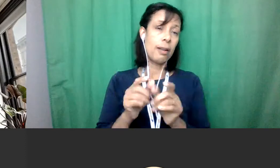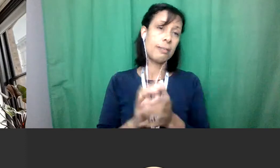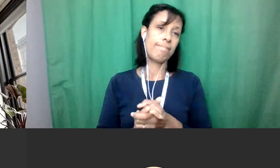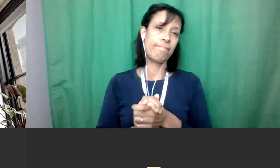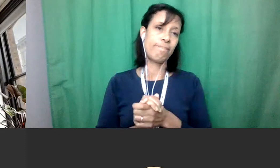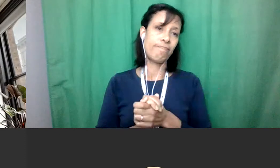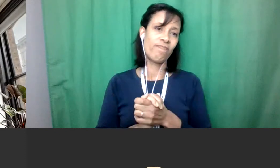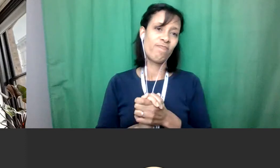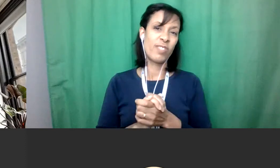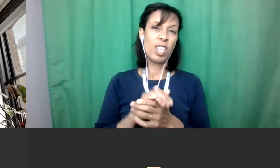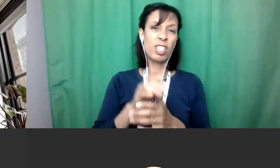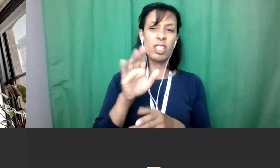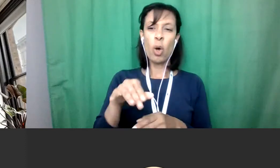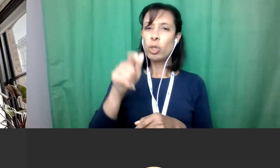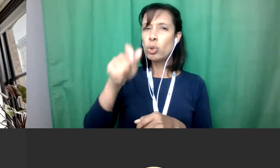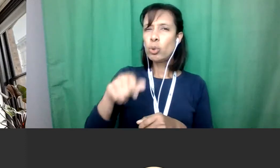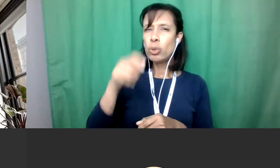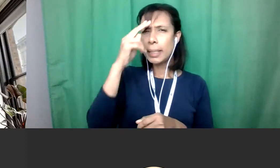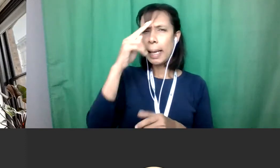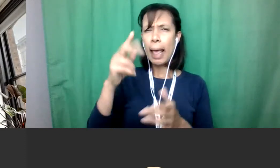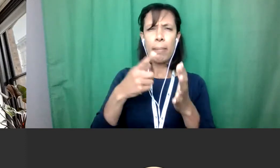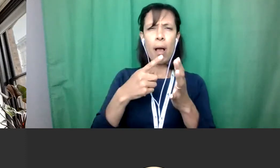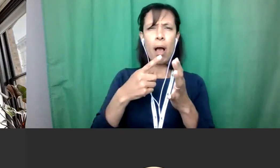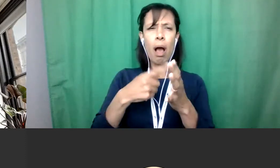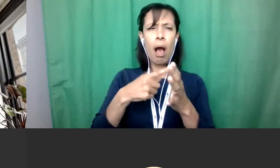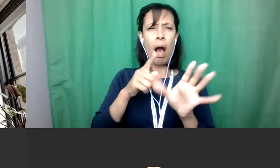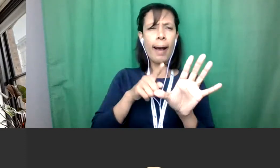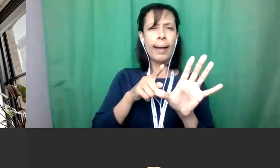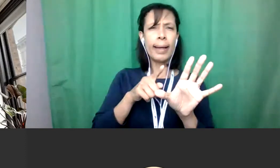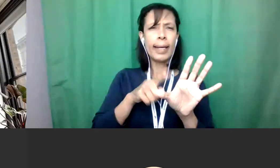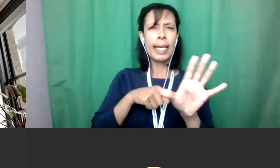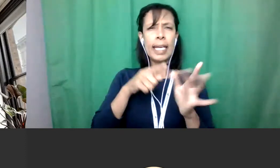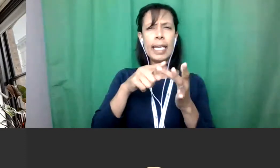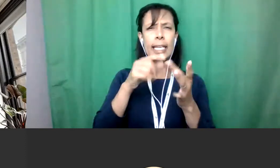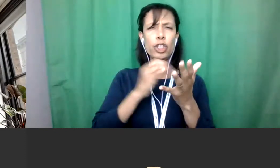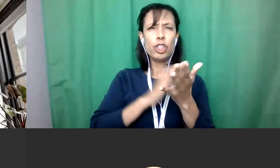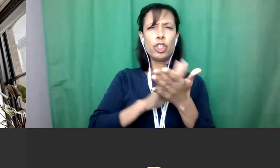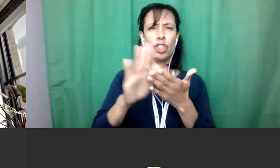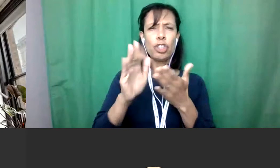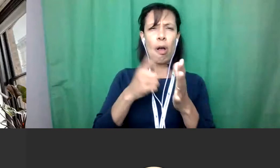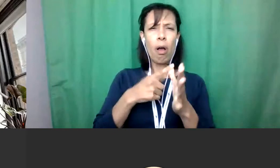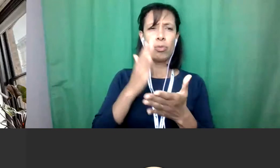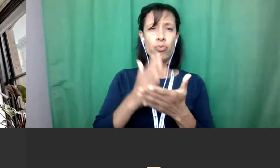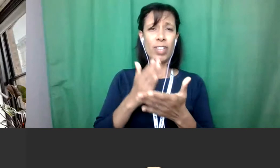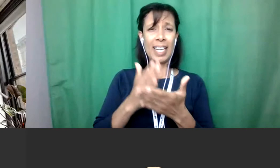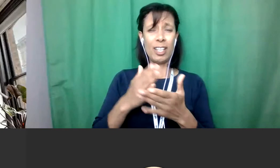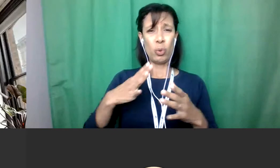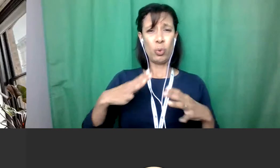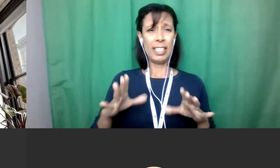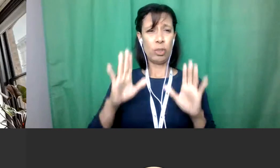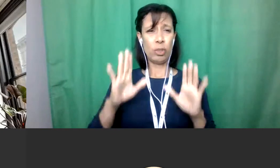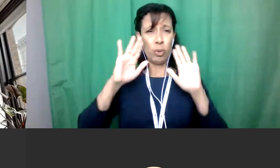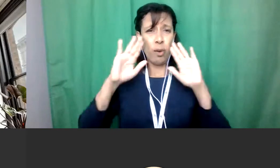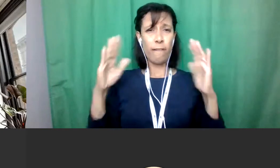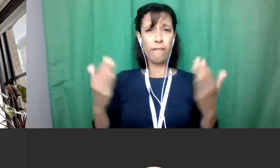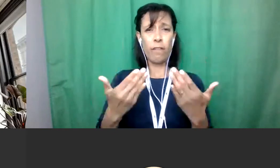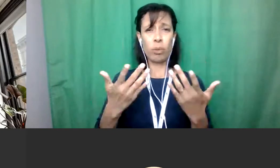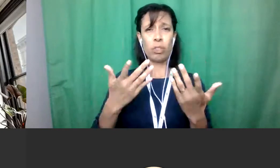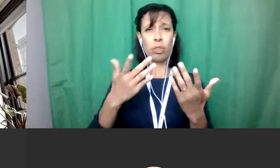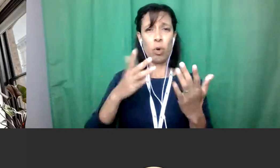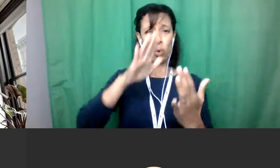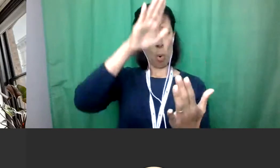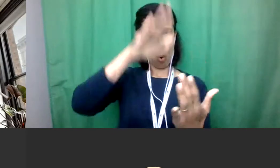Aisha, you need to focus on all elements of your dissertation to get the highest grade.